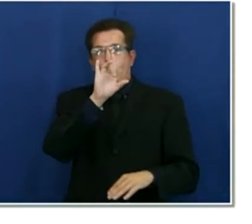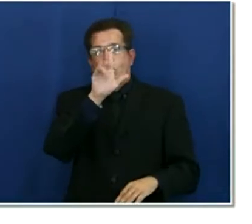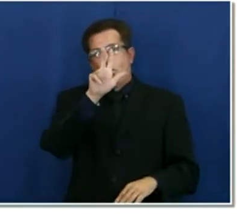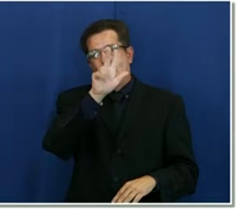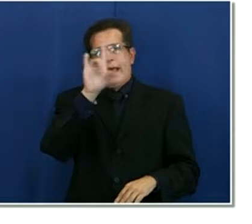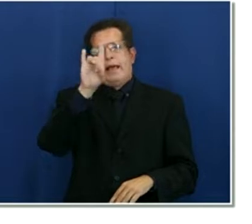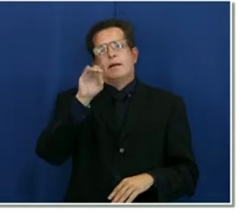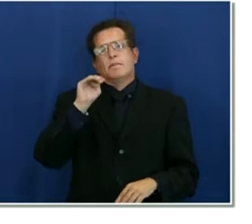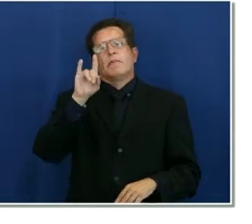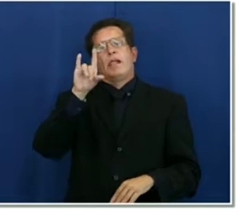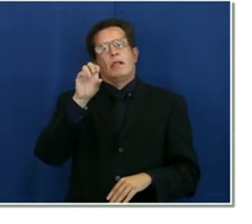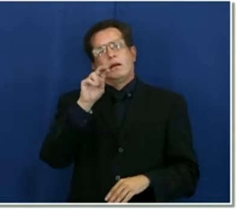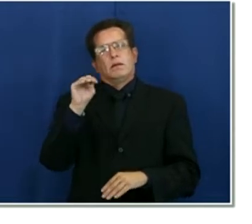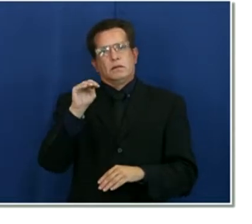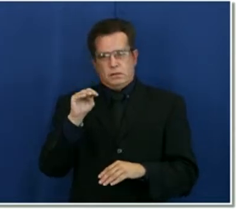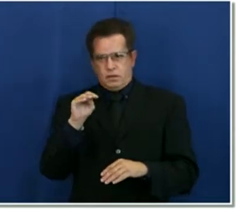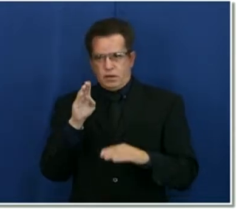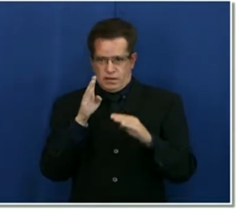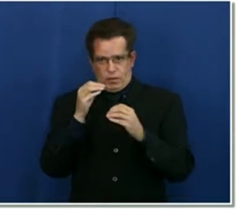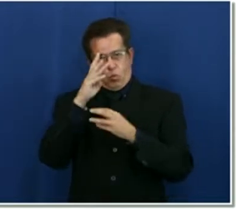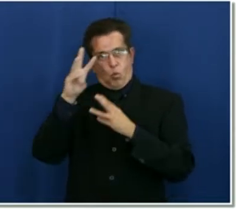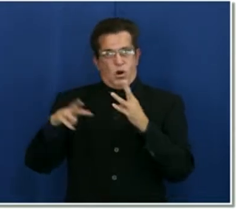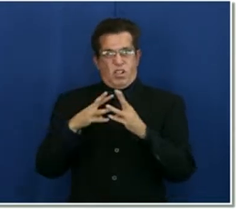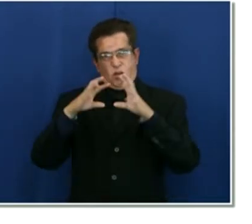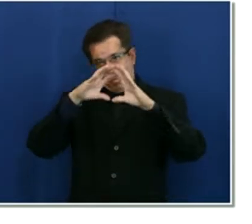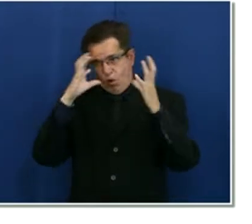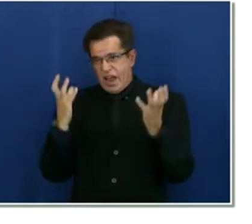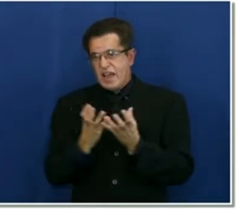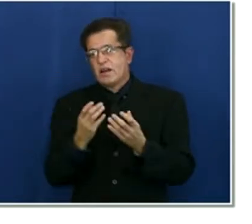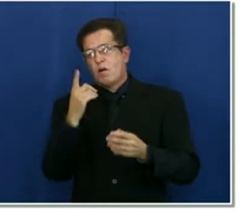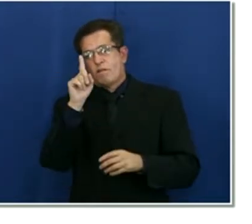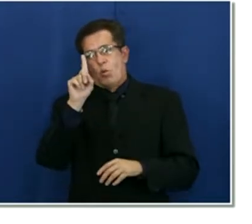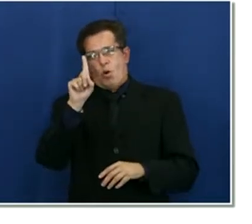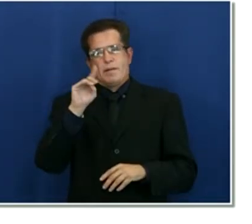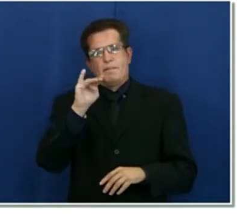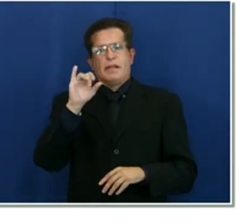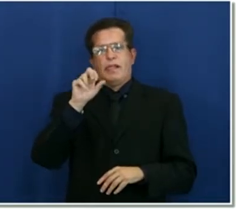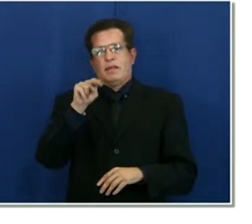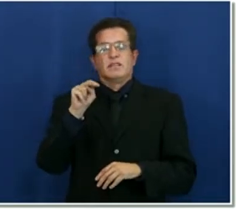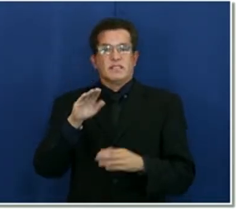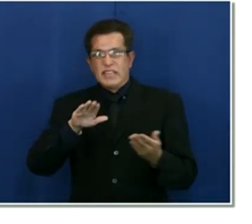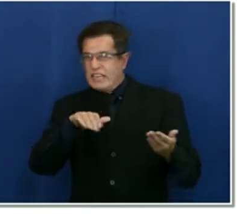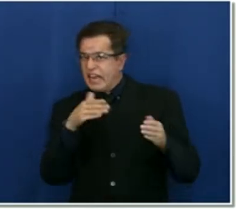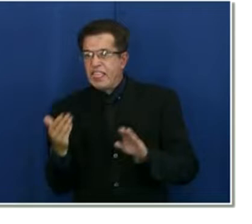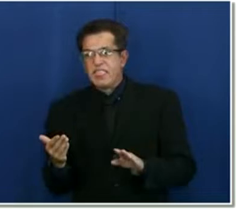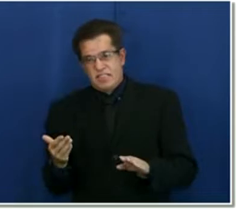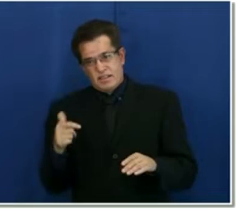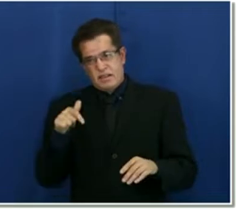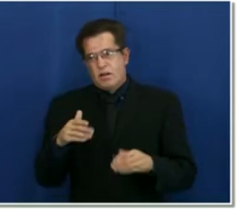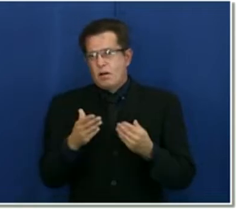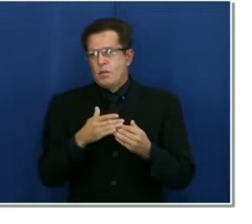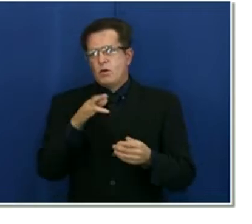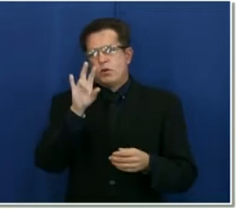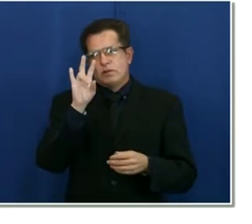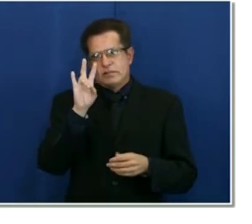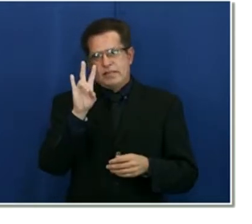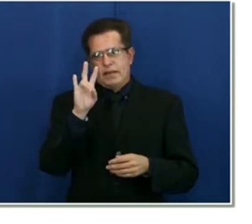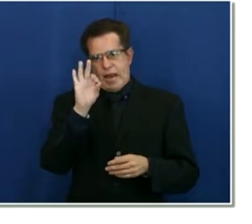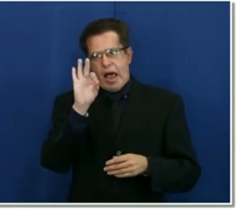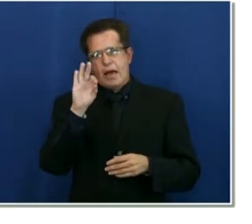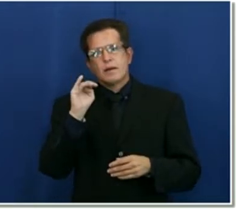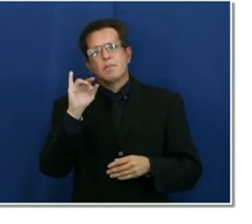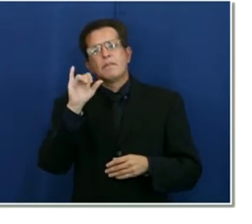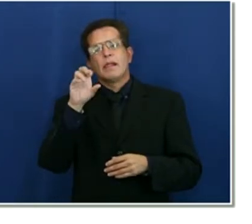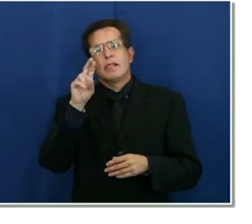cases worldwide and over 1 million deaths. Nationwide, there are almost 7.9 million cases, which includes